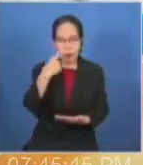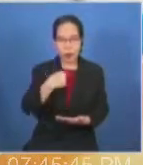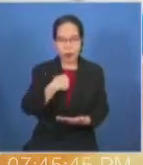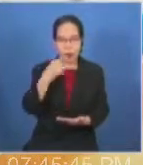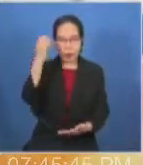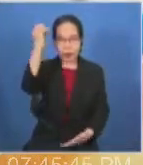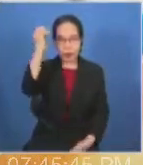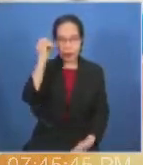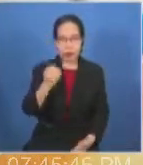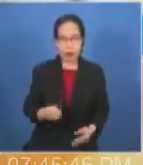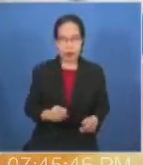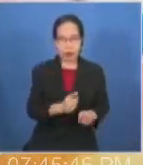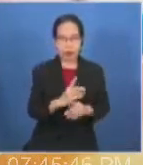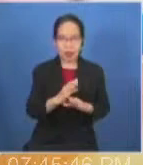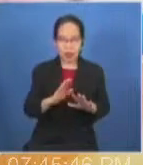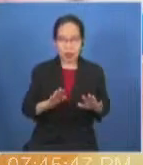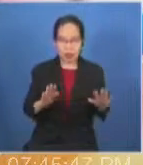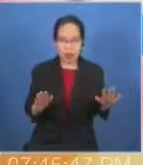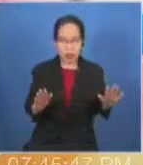For me,